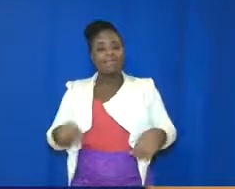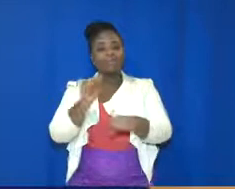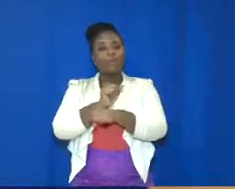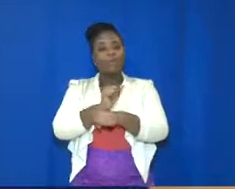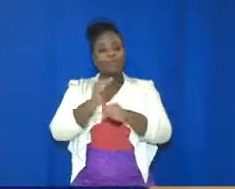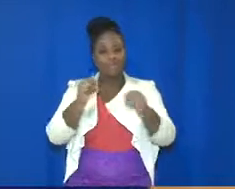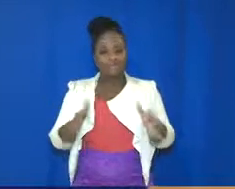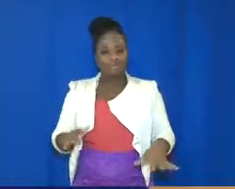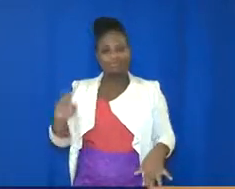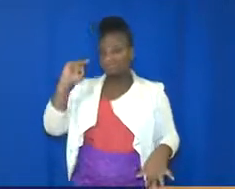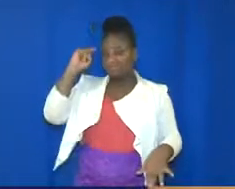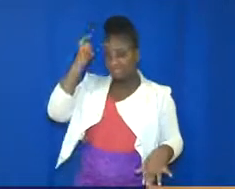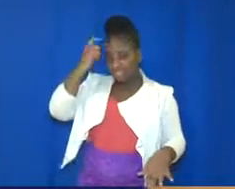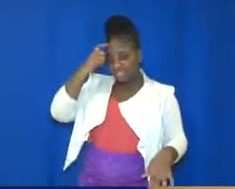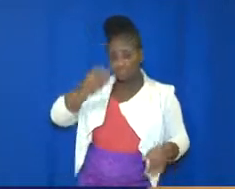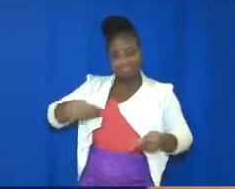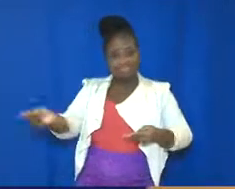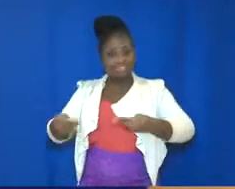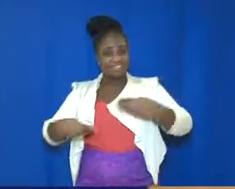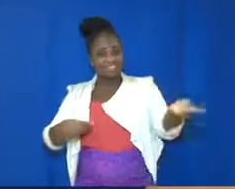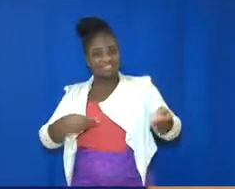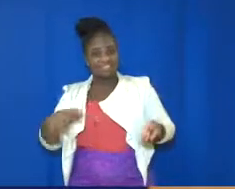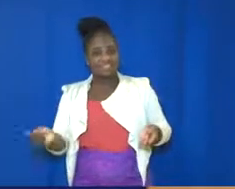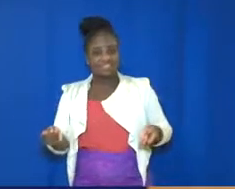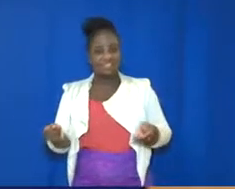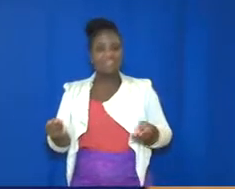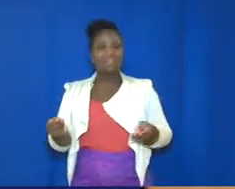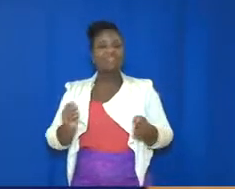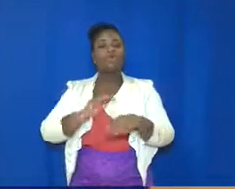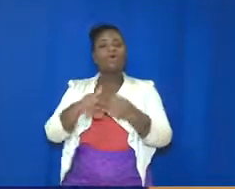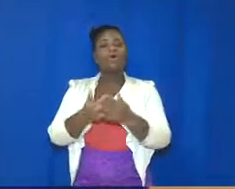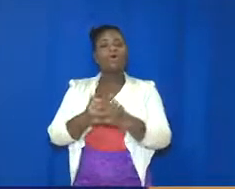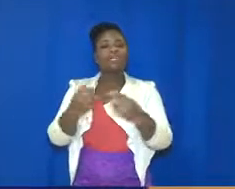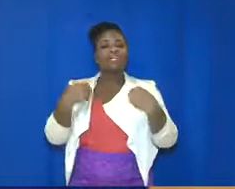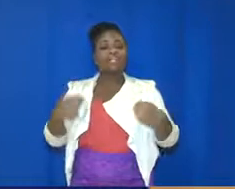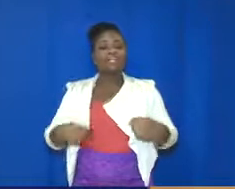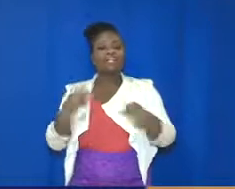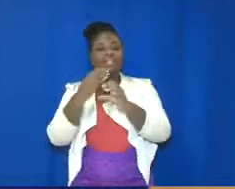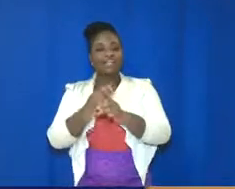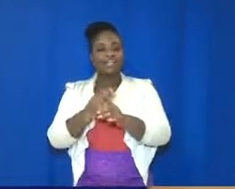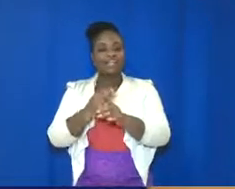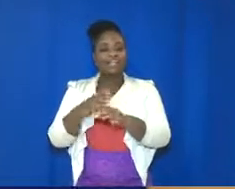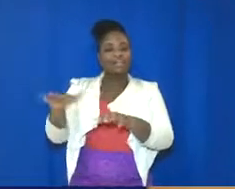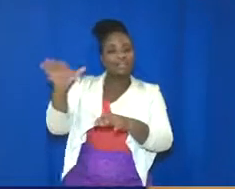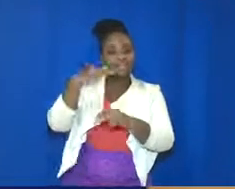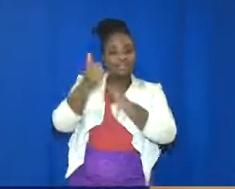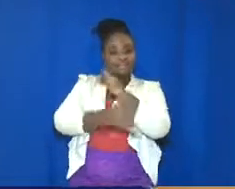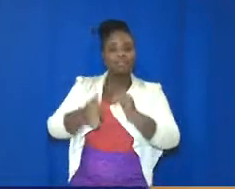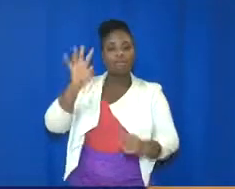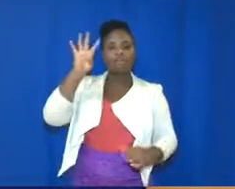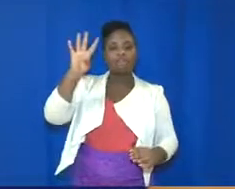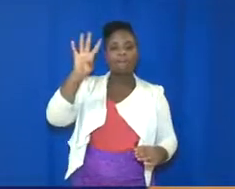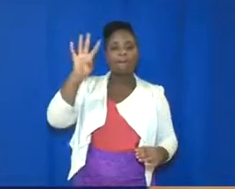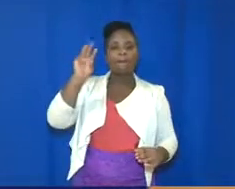workers, government has so far distributed the following to healthcare facilities across the country: